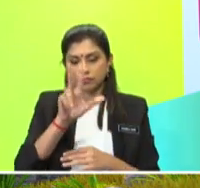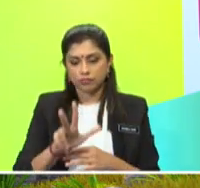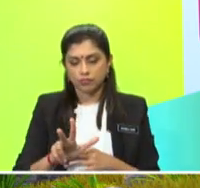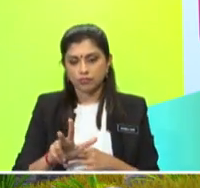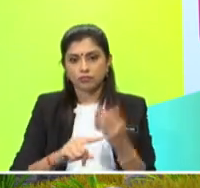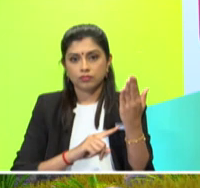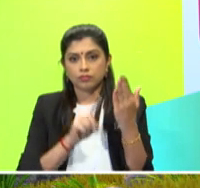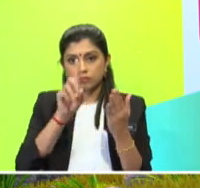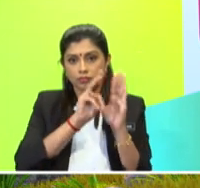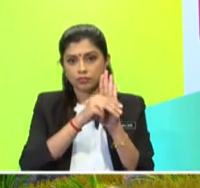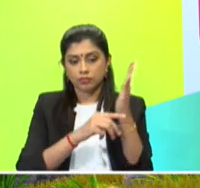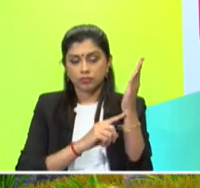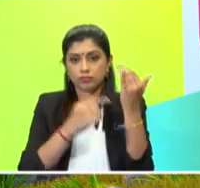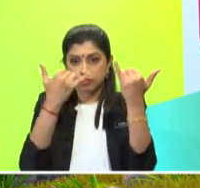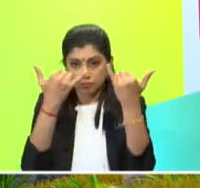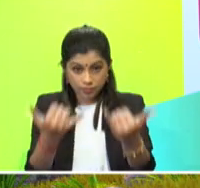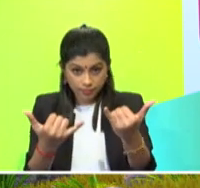guys. Come on, keep on writing.